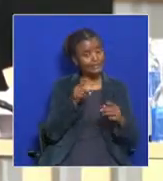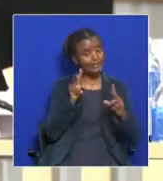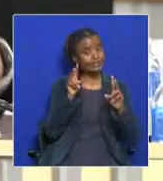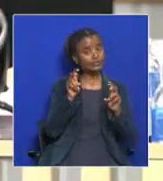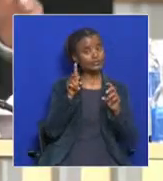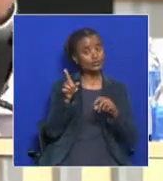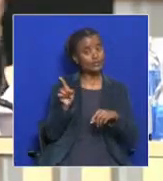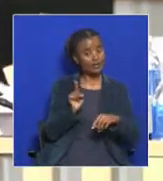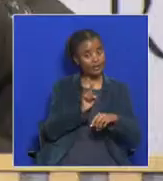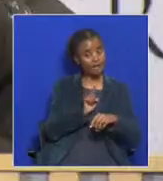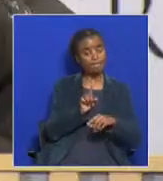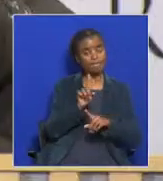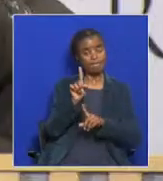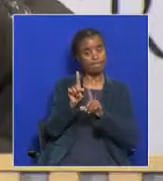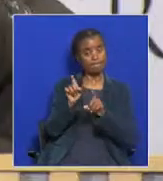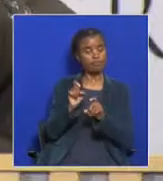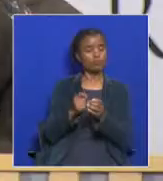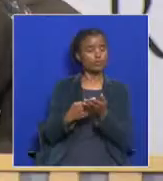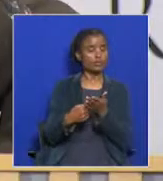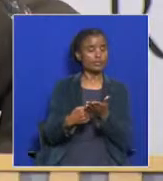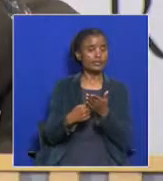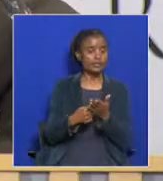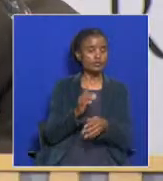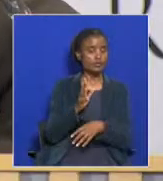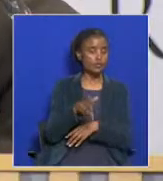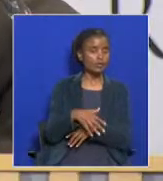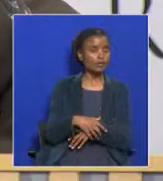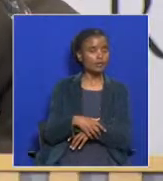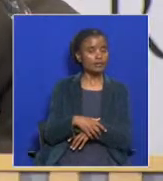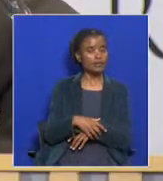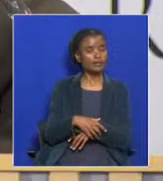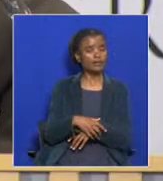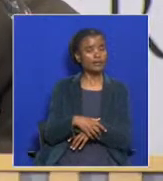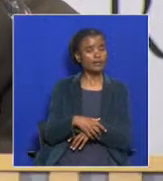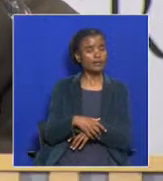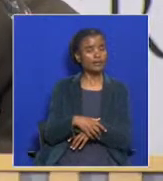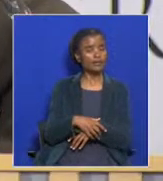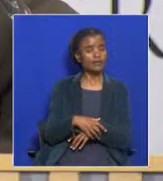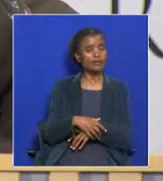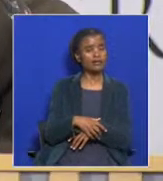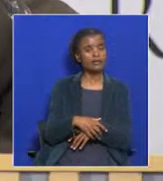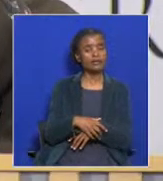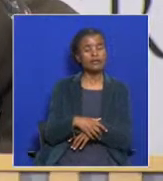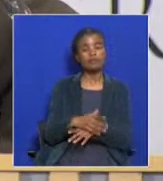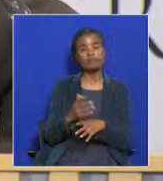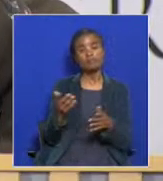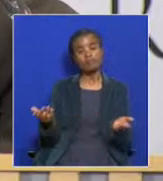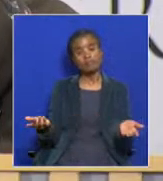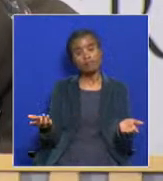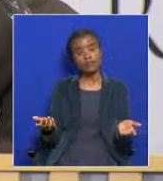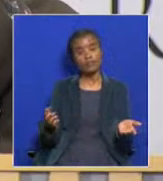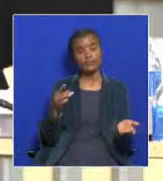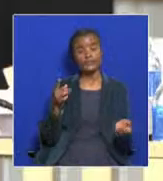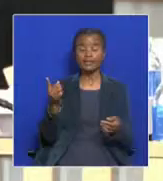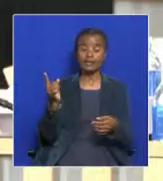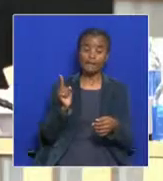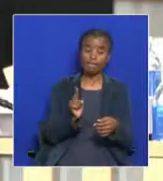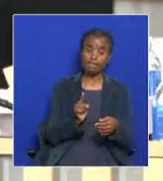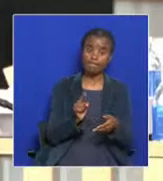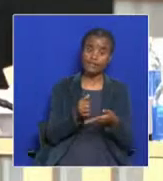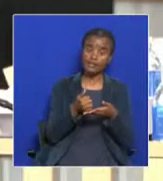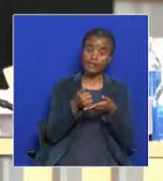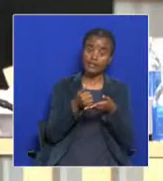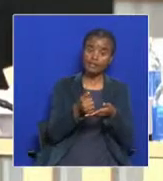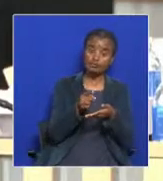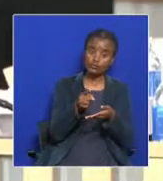on, whether once he had come in to assist you, and I use the word assist because